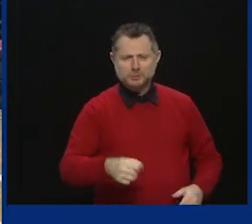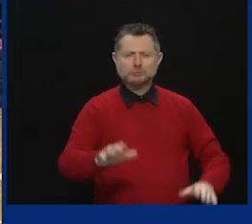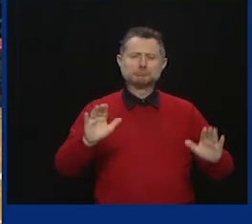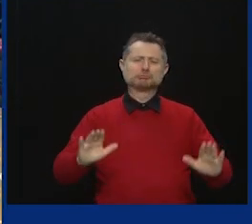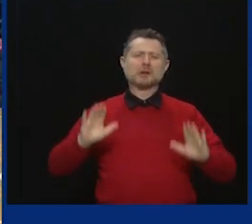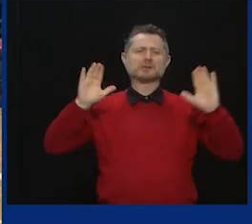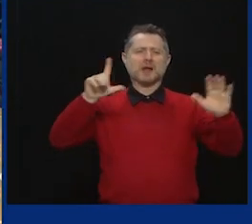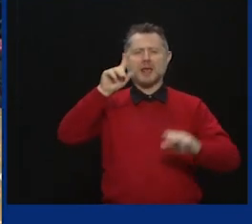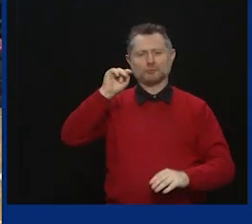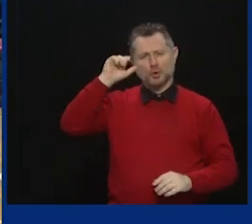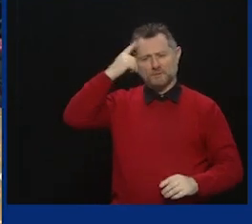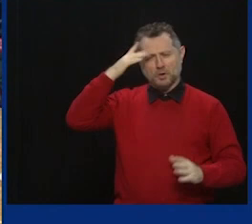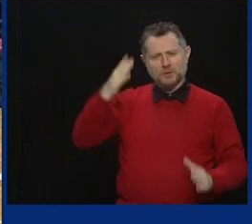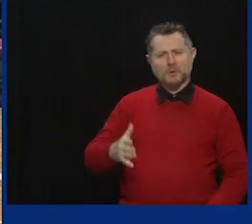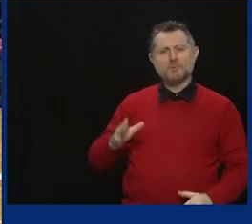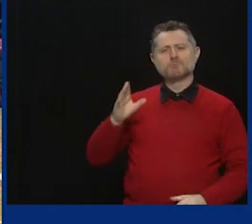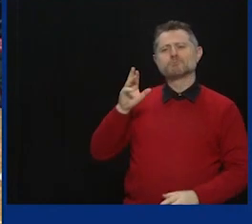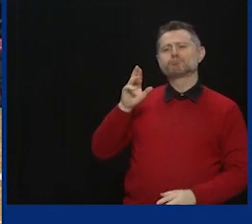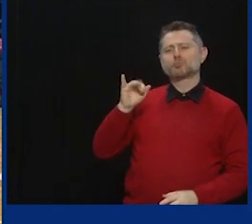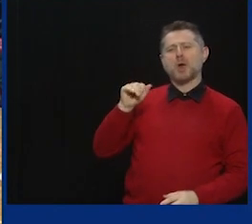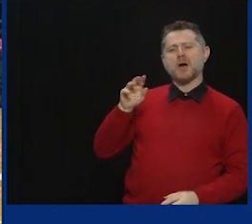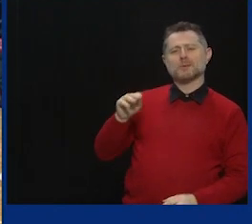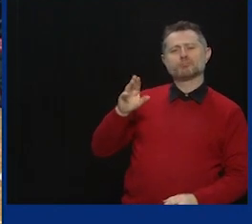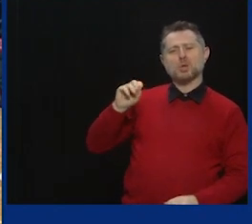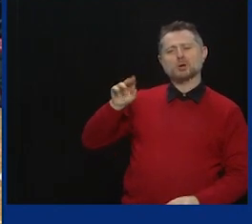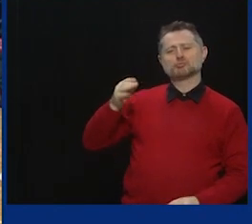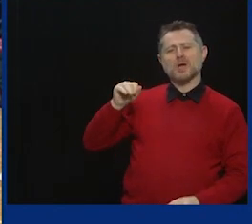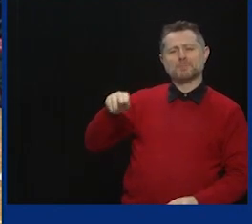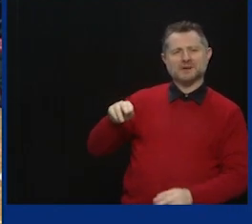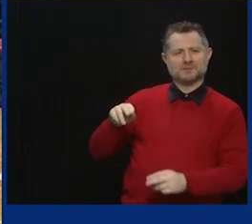Benjamin. Shake his hand when he comes up. This is a really cool guy. He's a big shot.